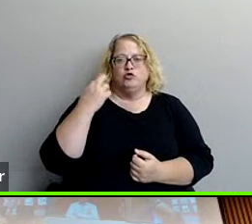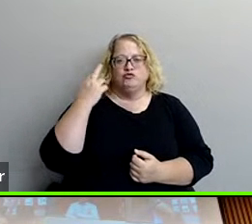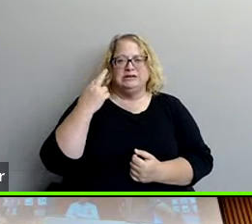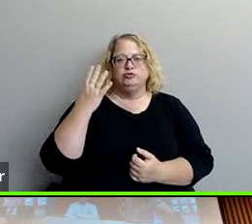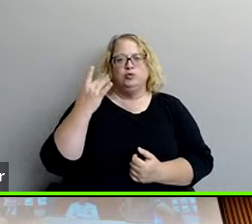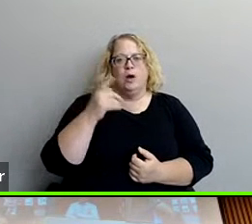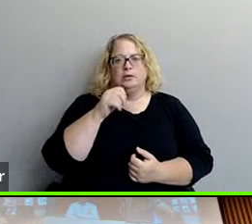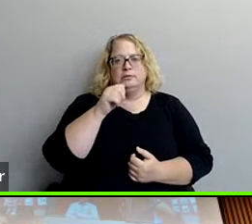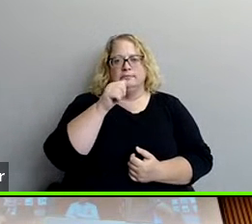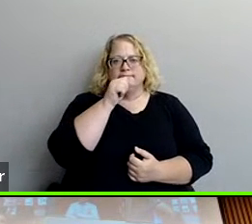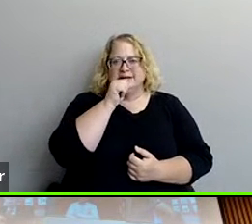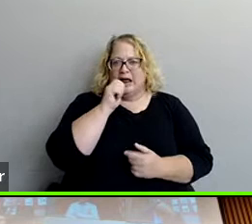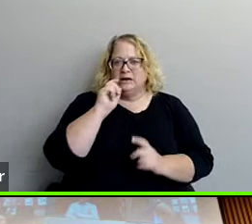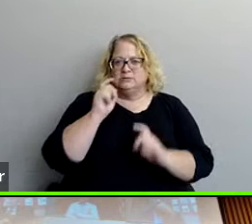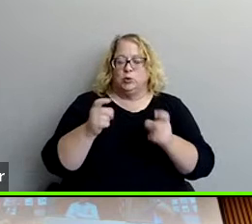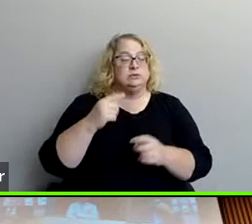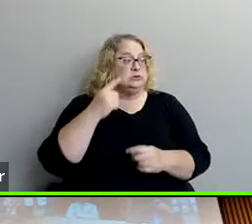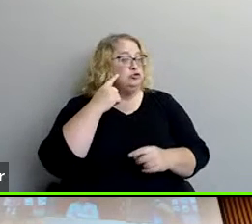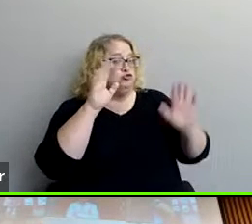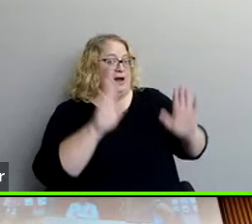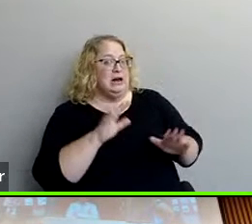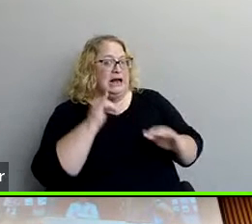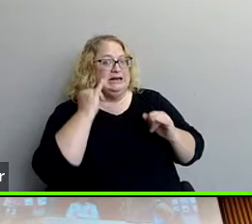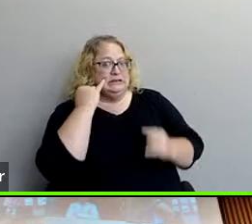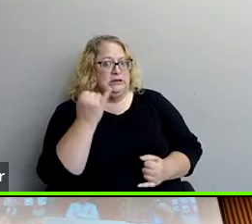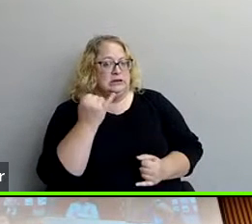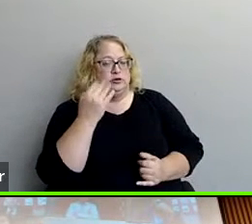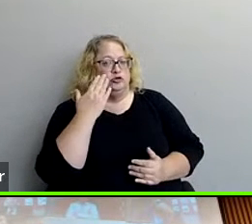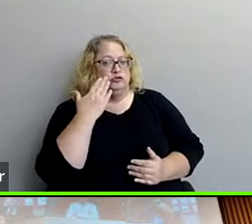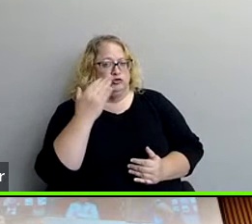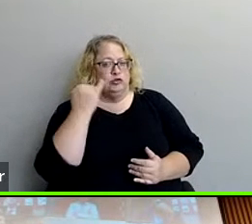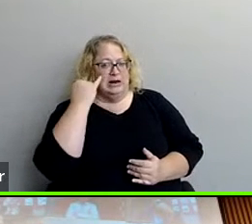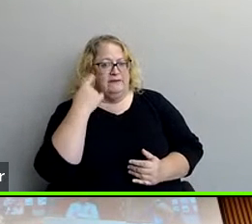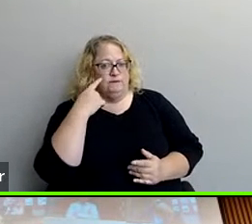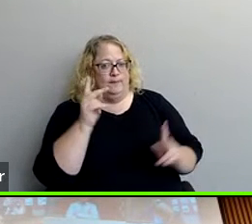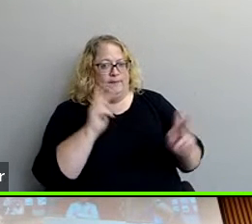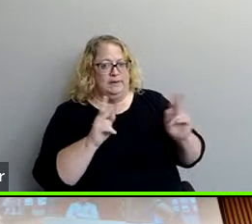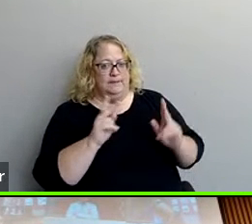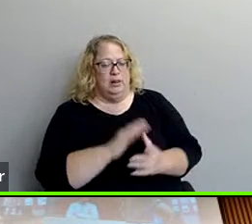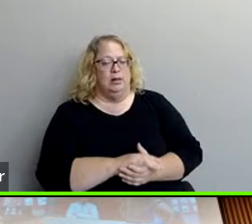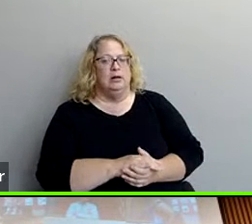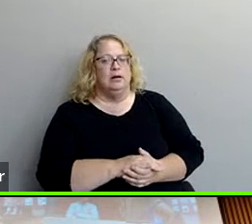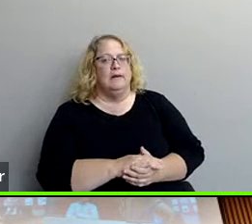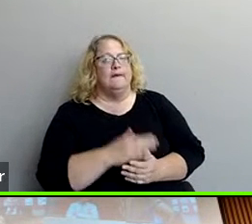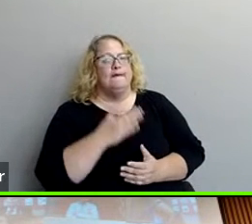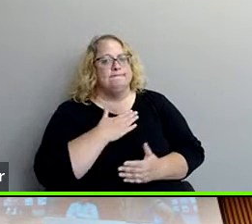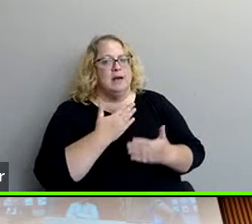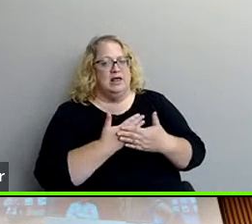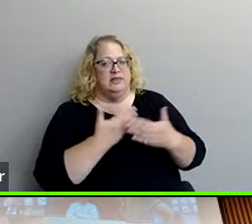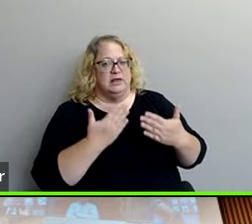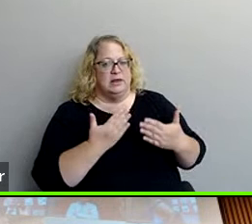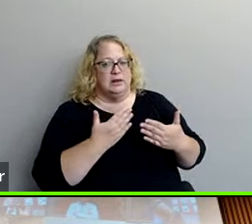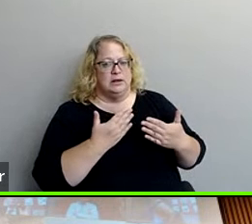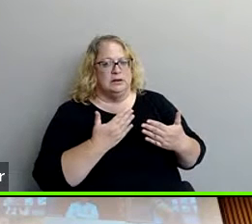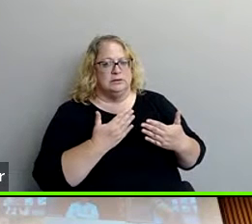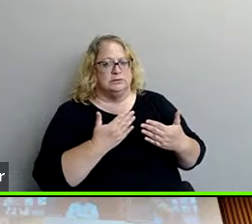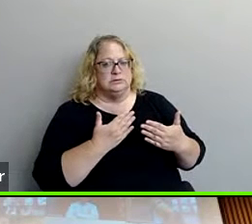an anonymous donation. I mean, this is a great idea, and it's a good idea for people. My thing on this